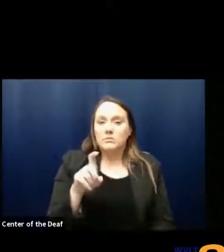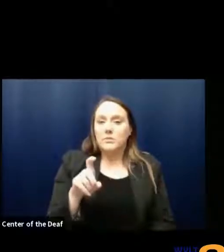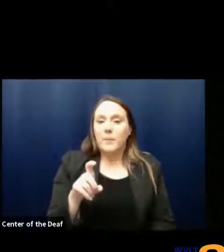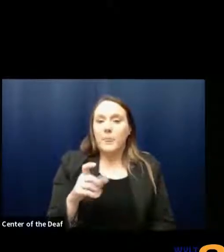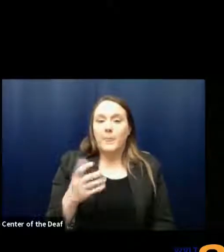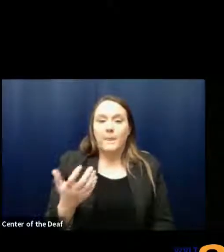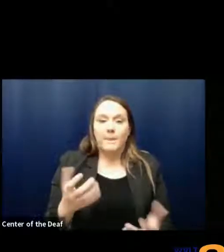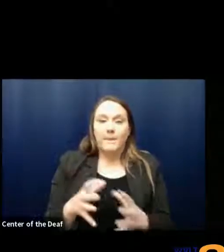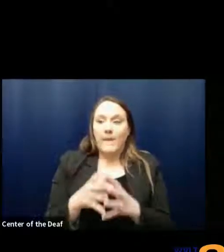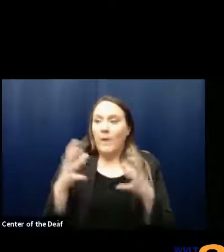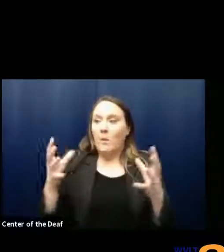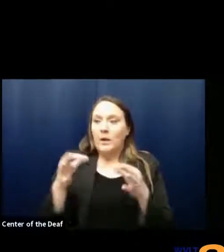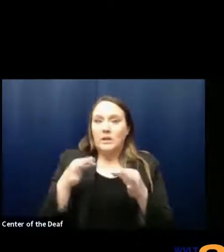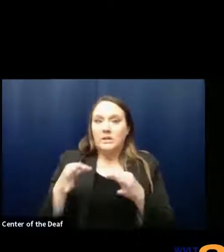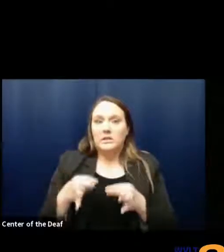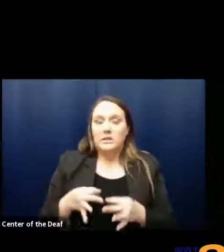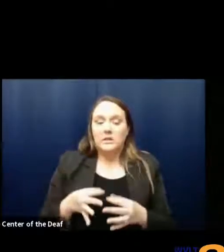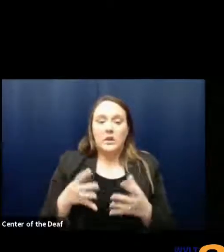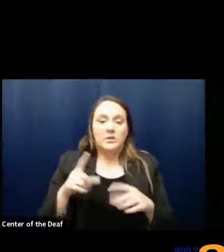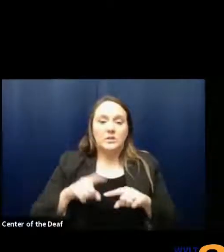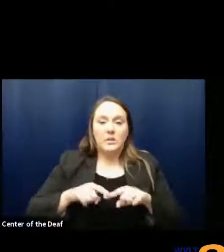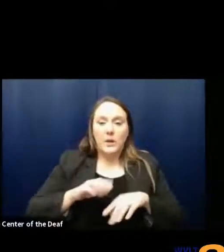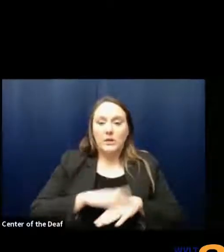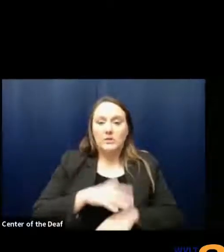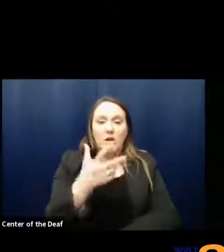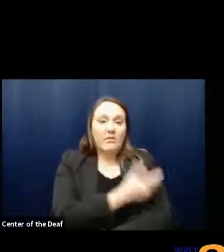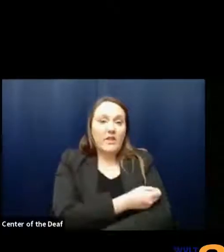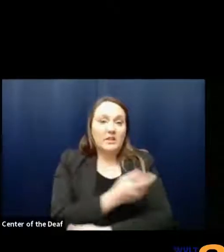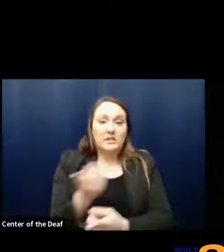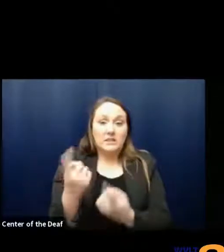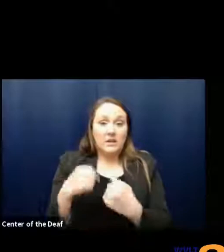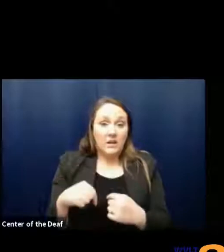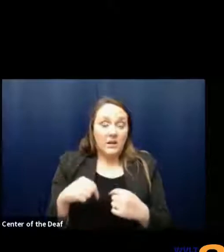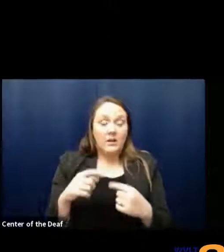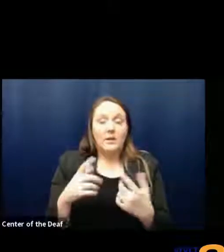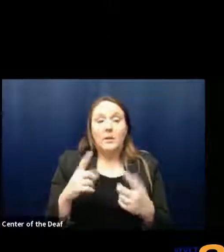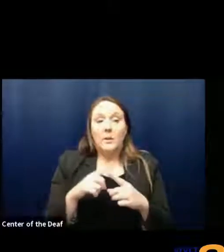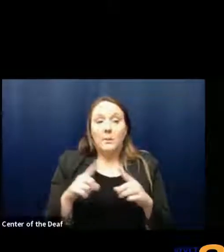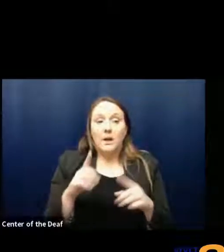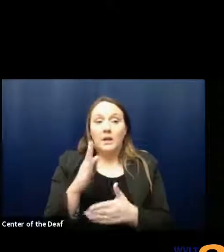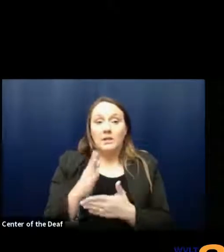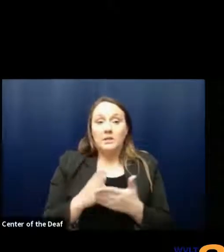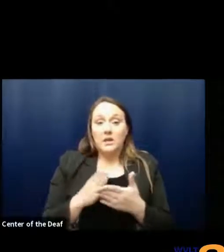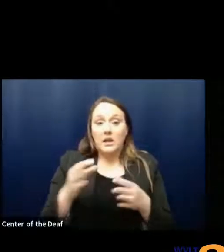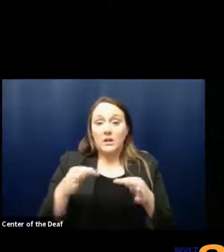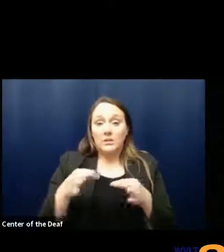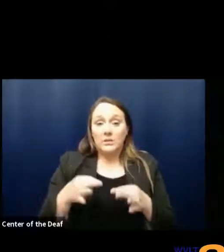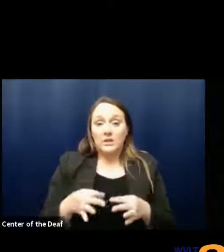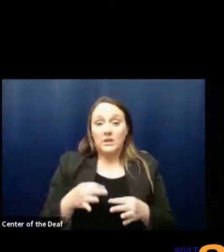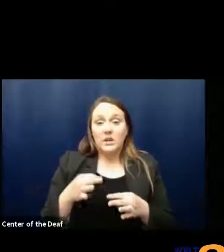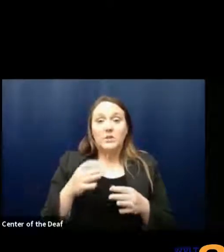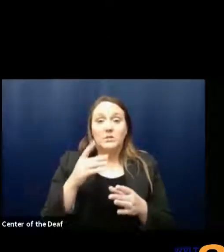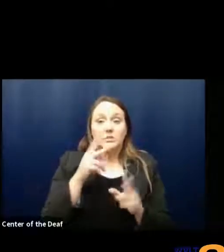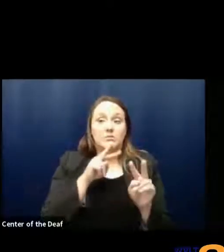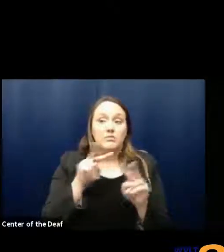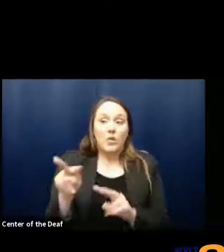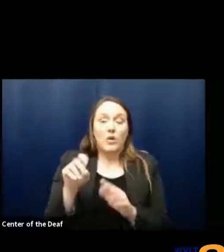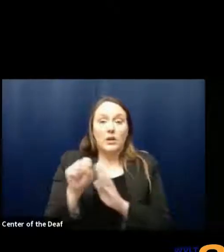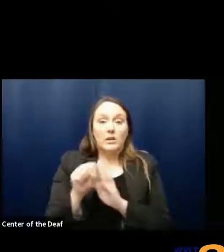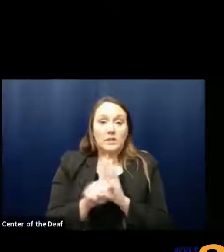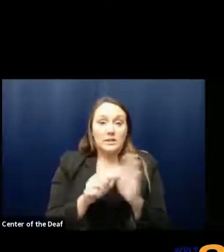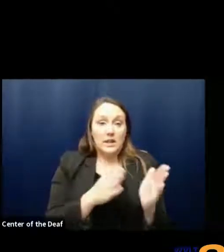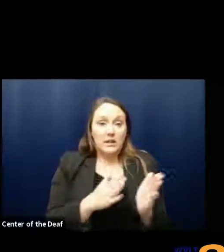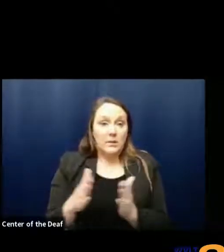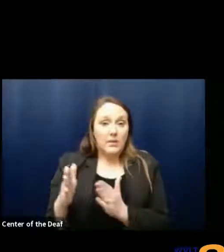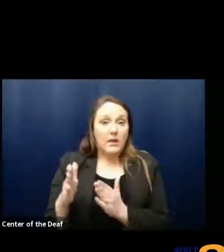so many details to that, and it's dependent on the vaccine that's coming, but there are some details of that I would reference the state plan for you to look at that